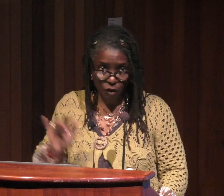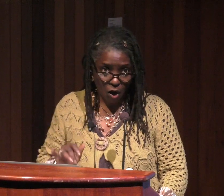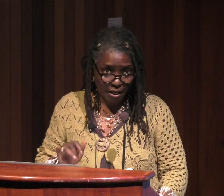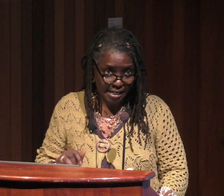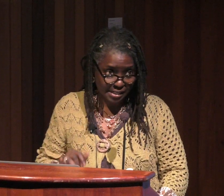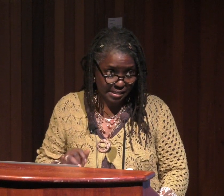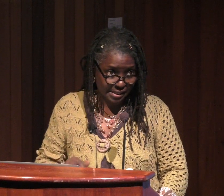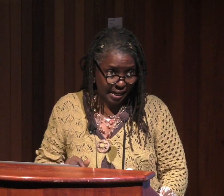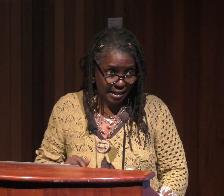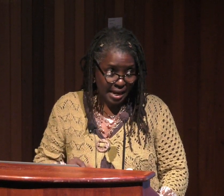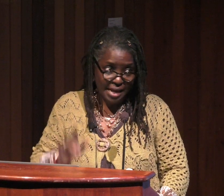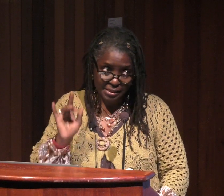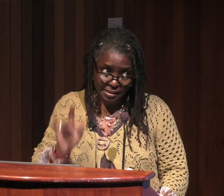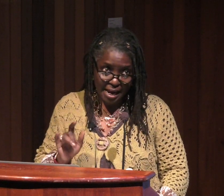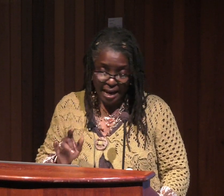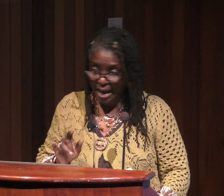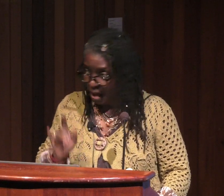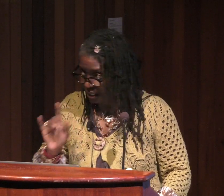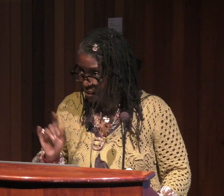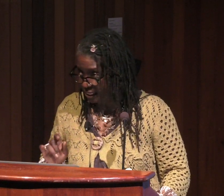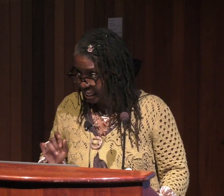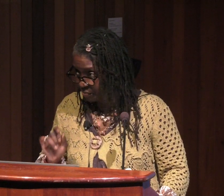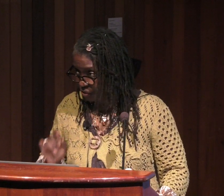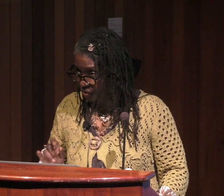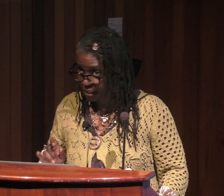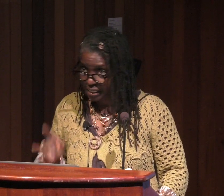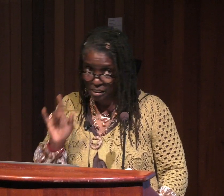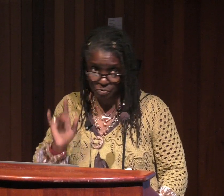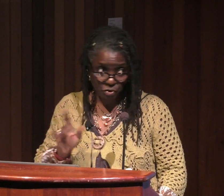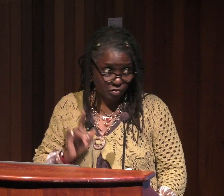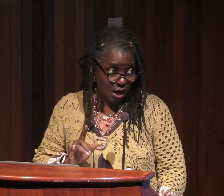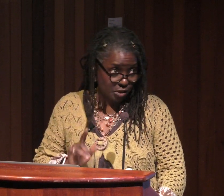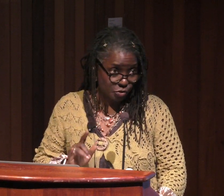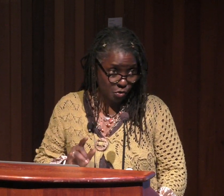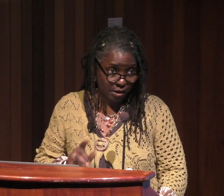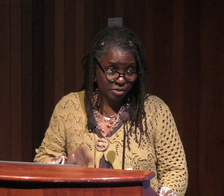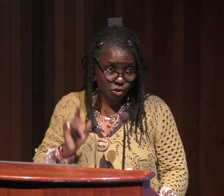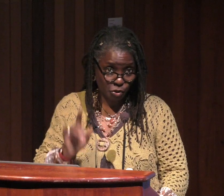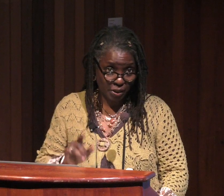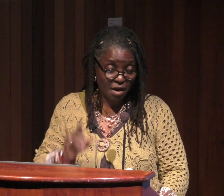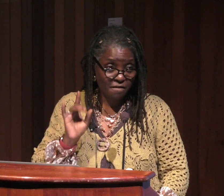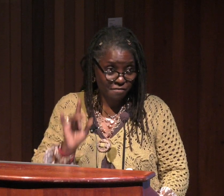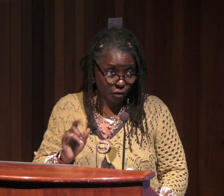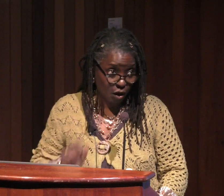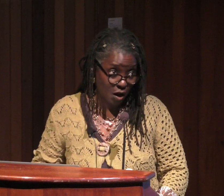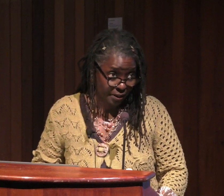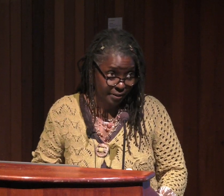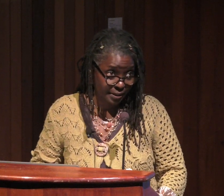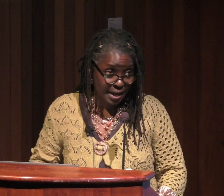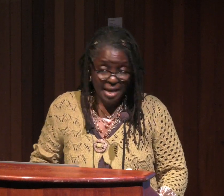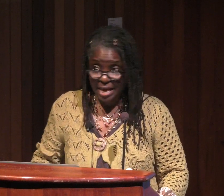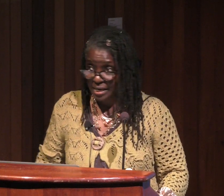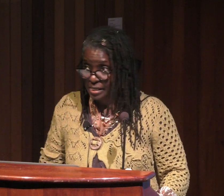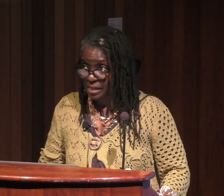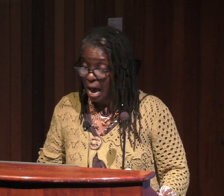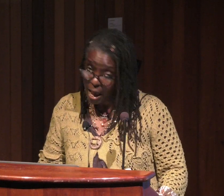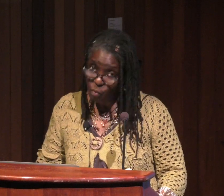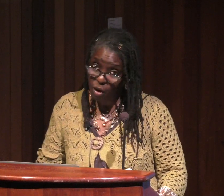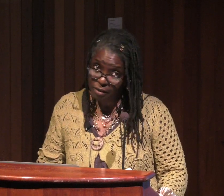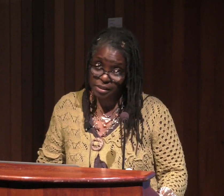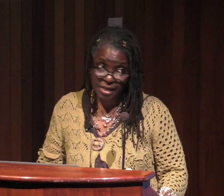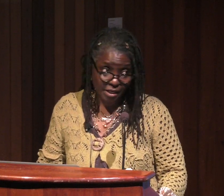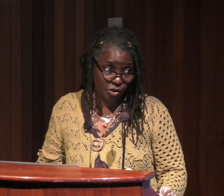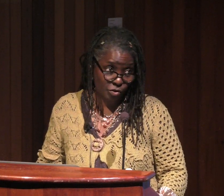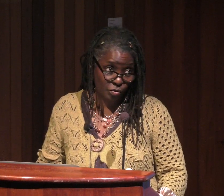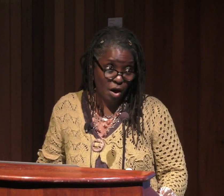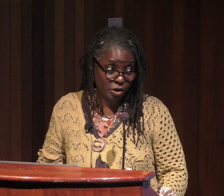it full on, as they say. And today, I'm going to take the opportunity in this beautiful auditorium to do it full on. And that is, I